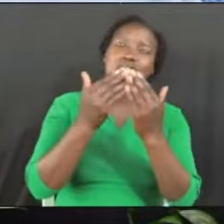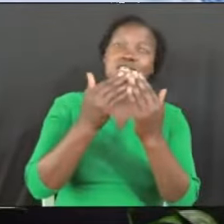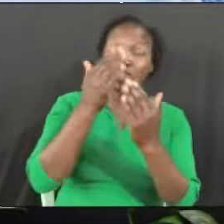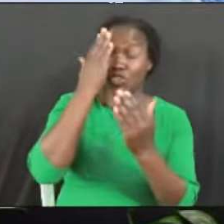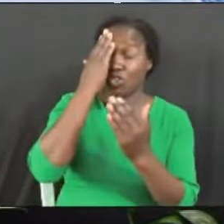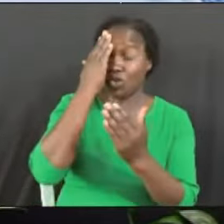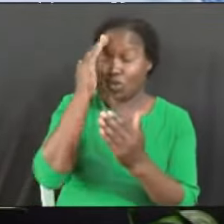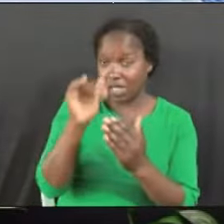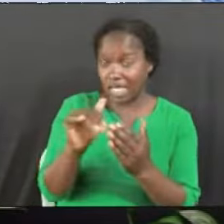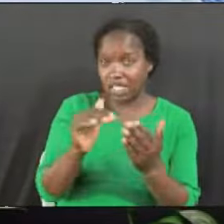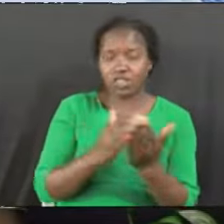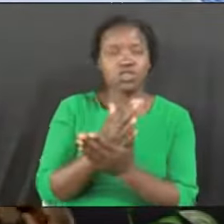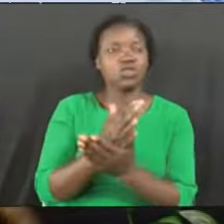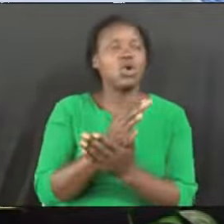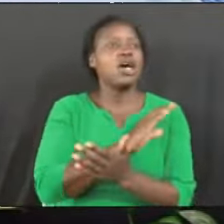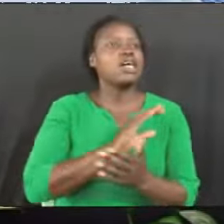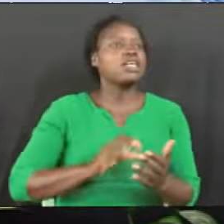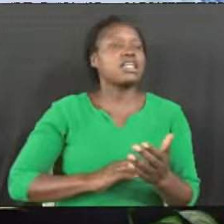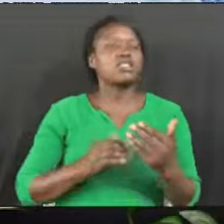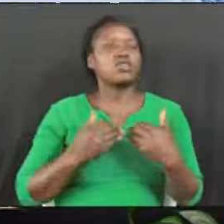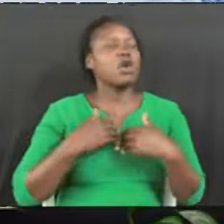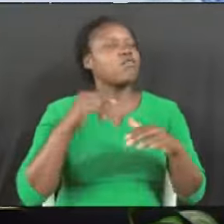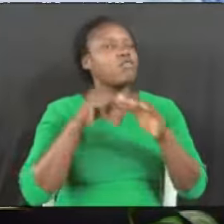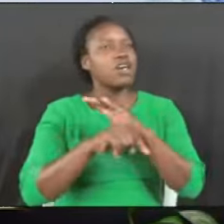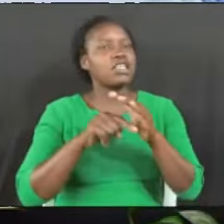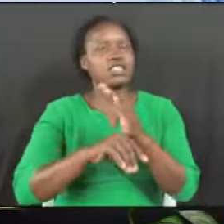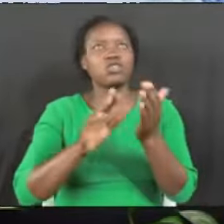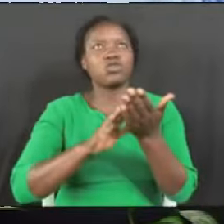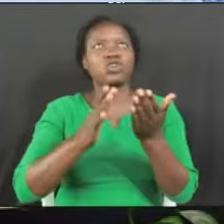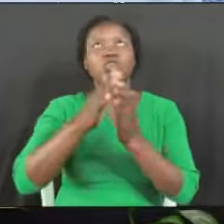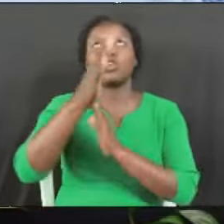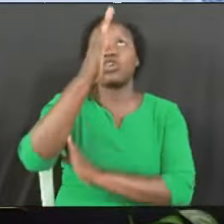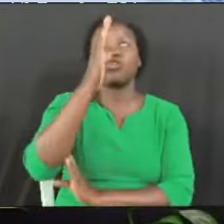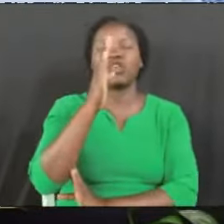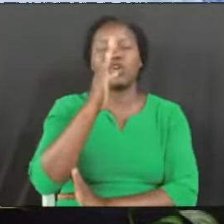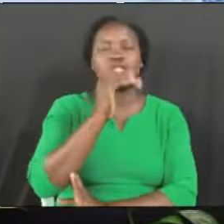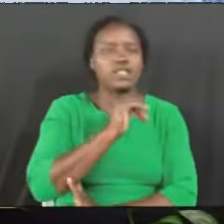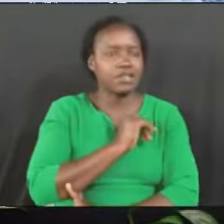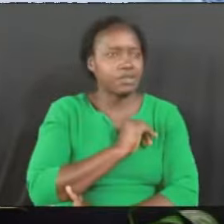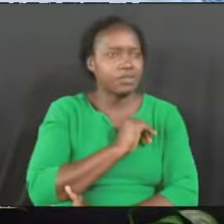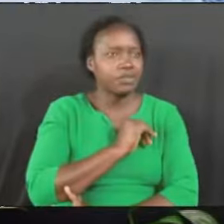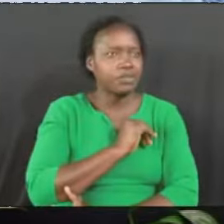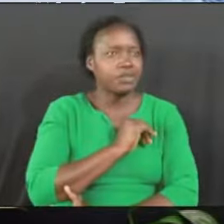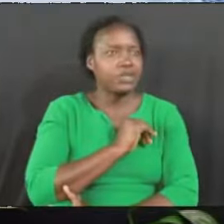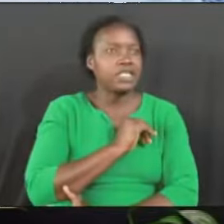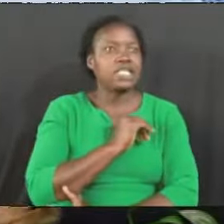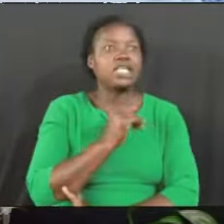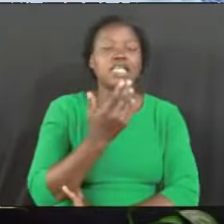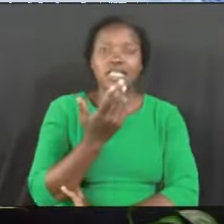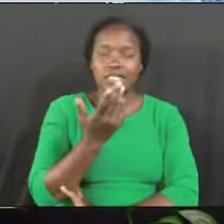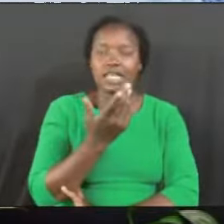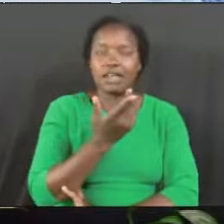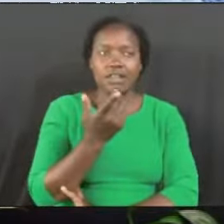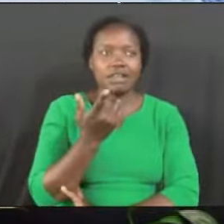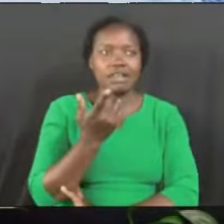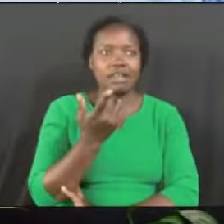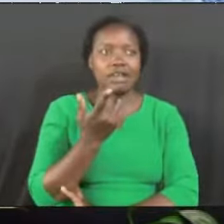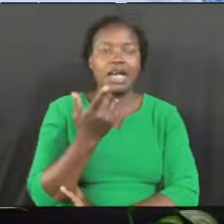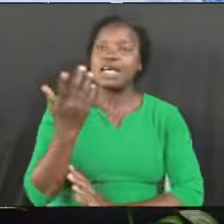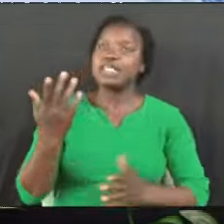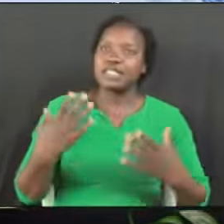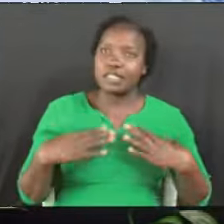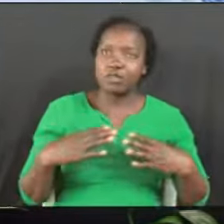through Christ that we have access to the glory of God. In the typical Day of Atonement, the people